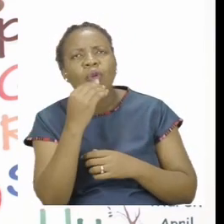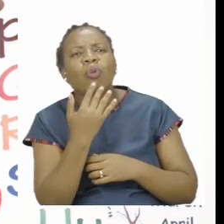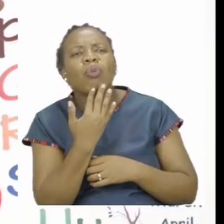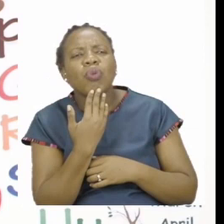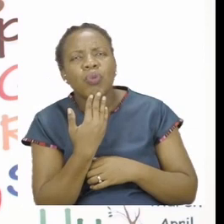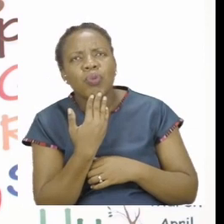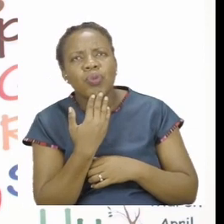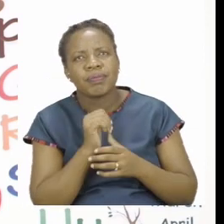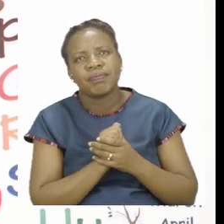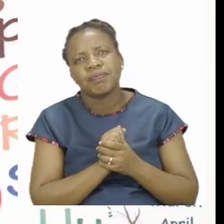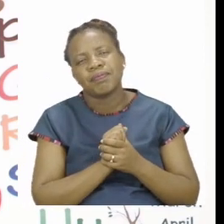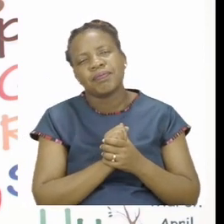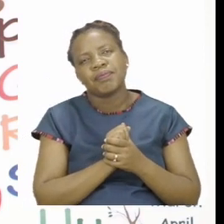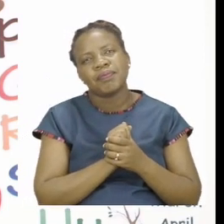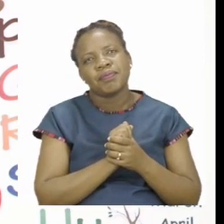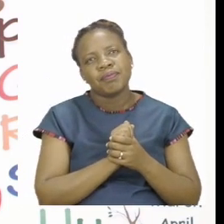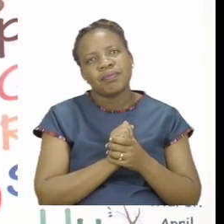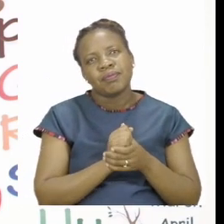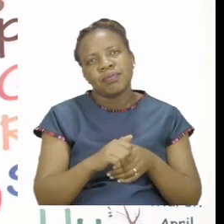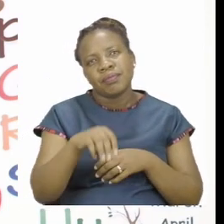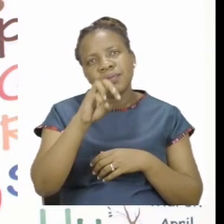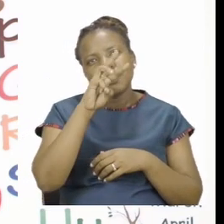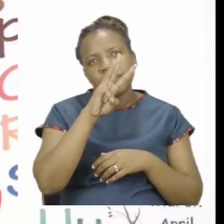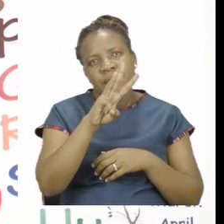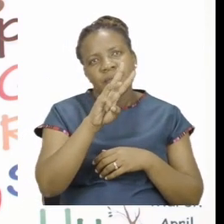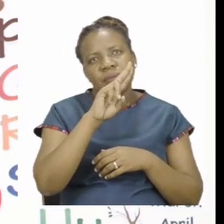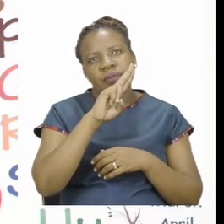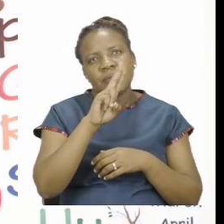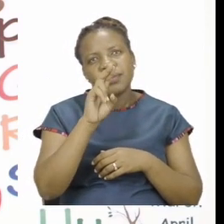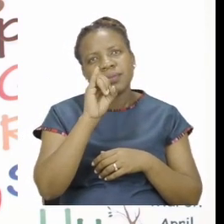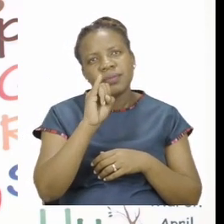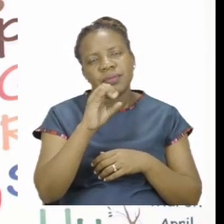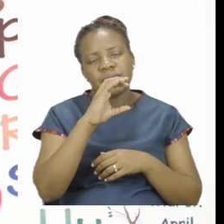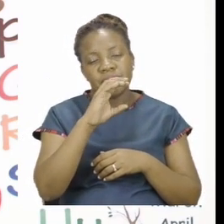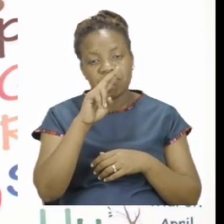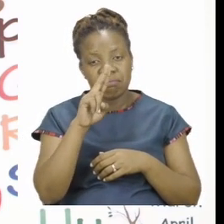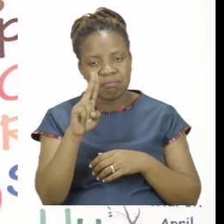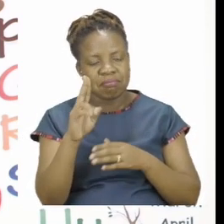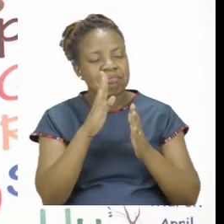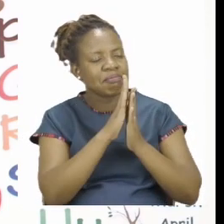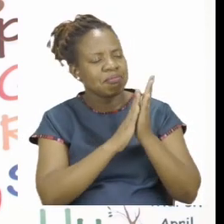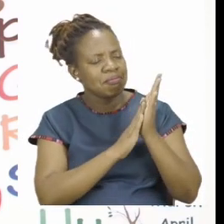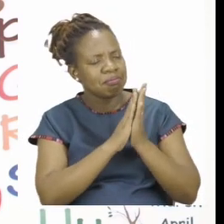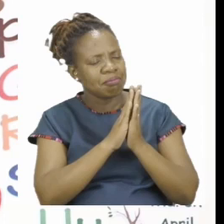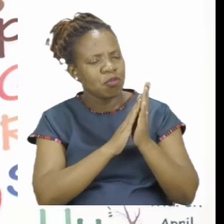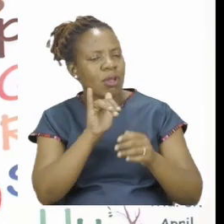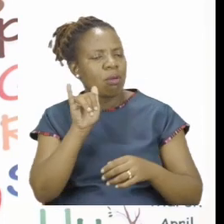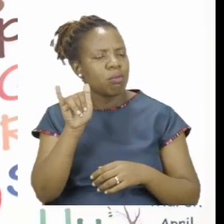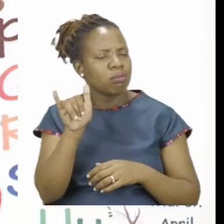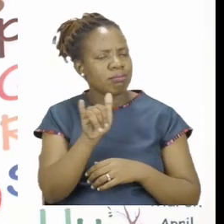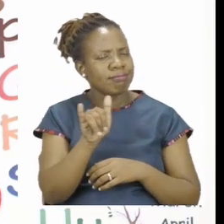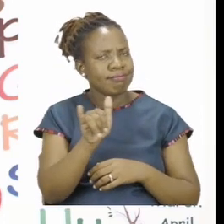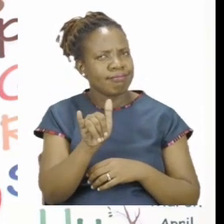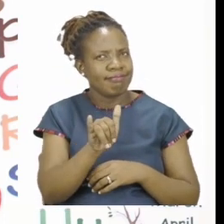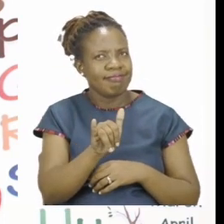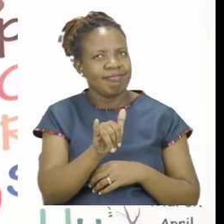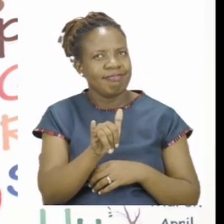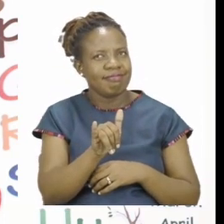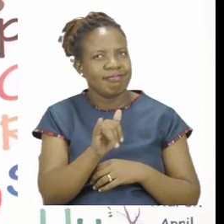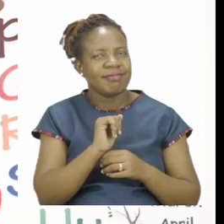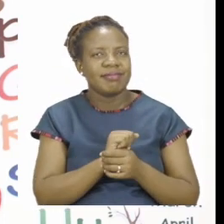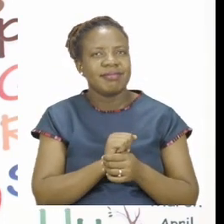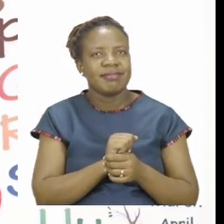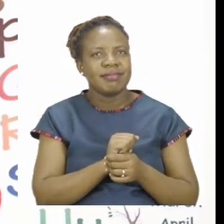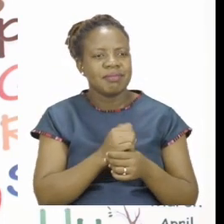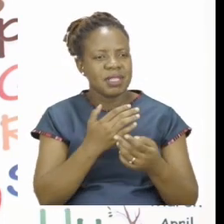which. Now, which is very interesting because that means we have been given an option or choices and we need